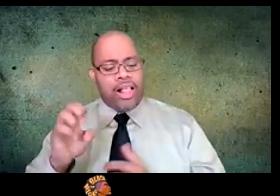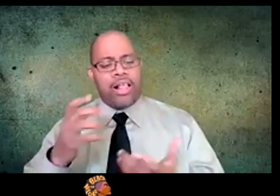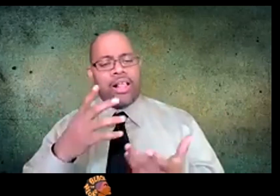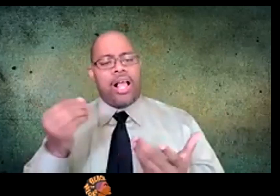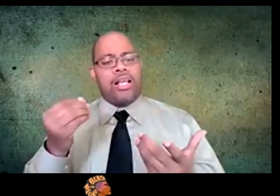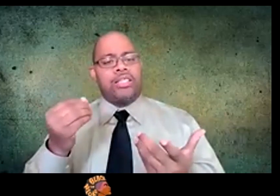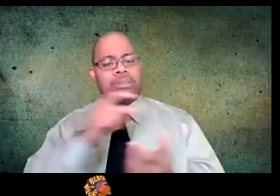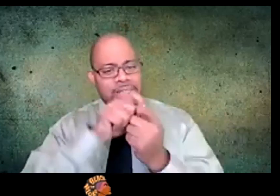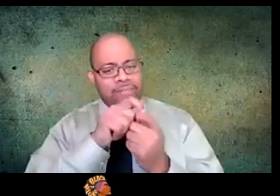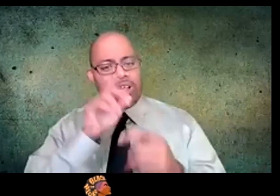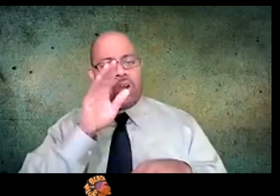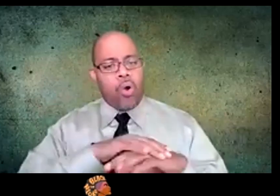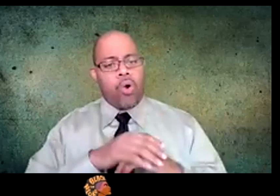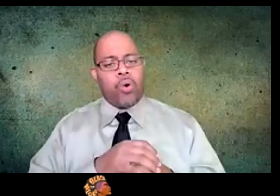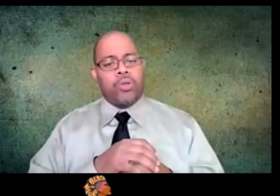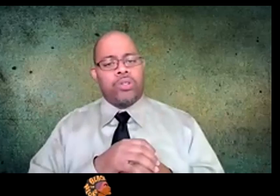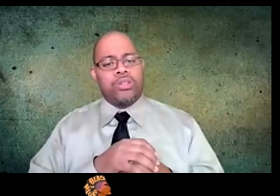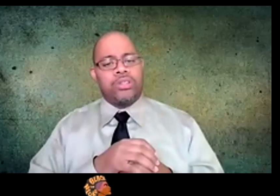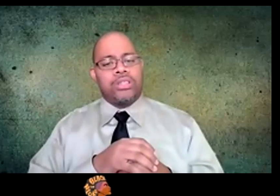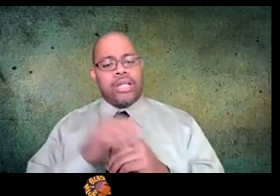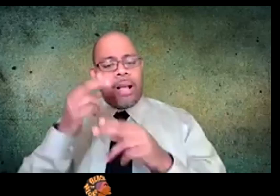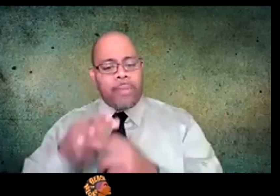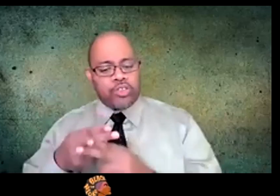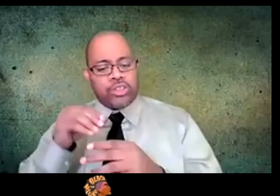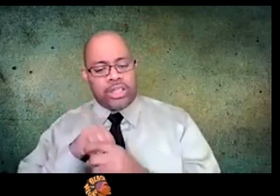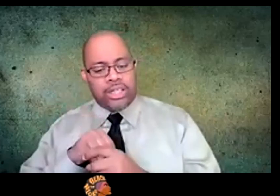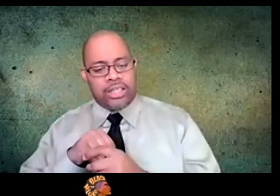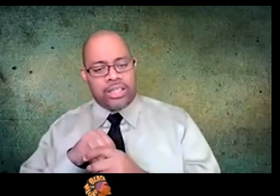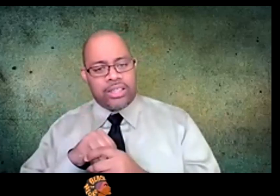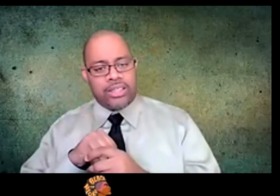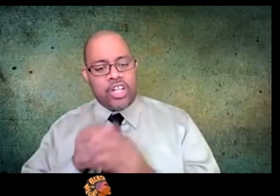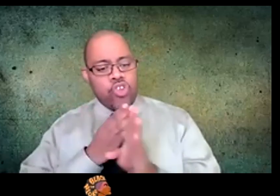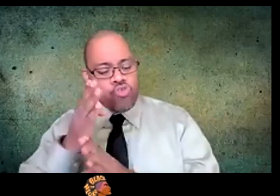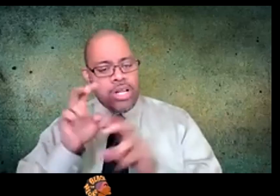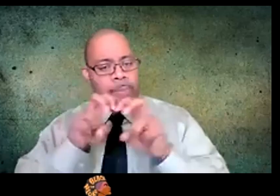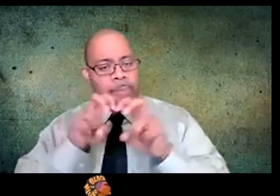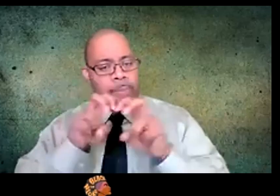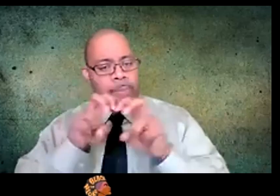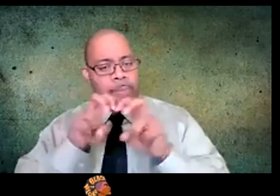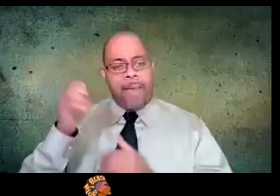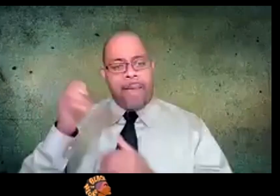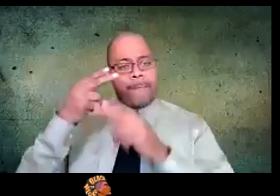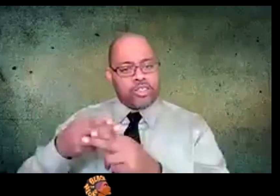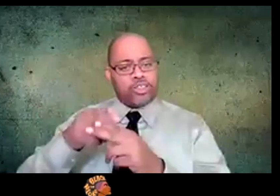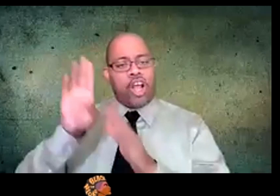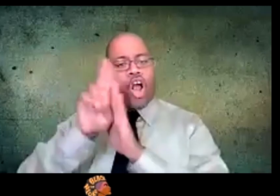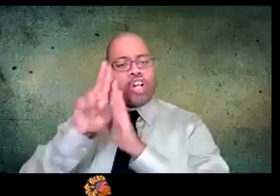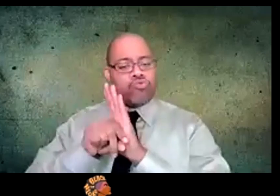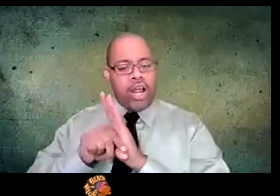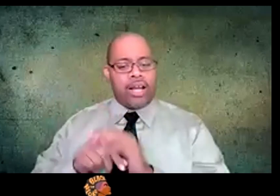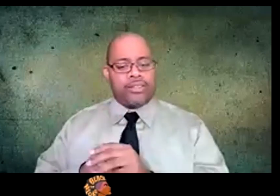specifically on something that Abe mentioned in the careers panel, which is on the undergraduates which you've